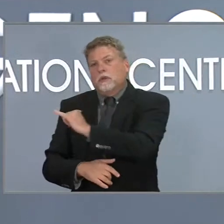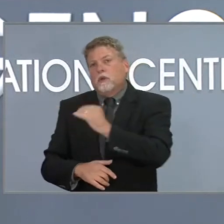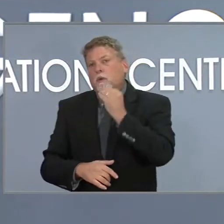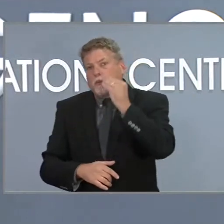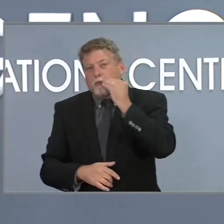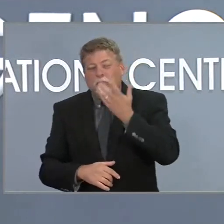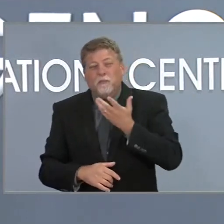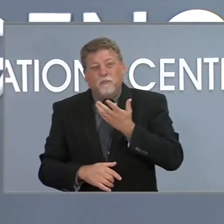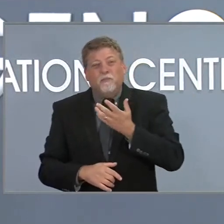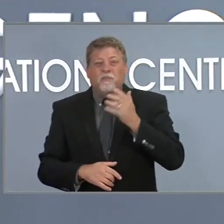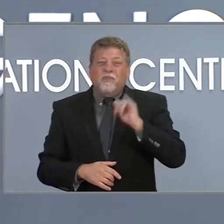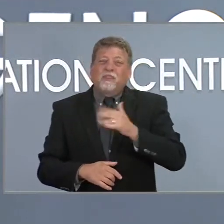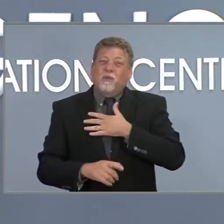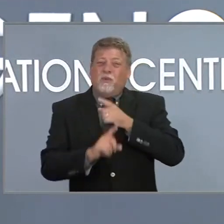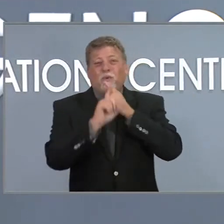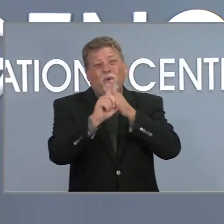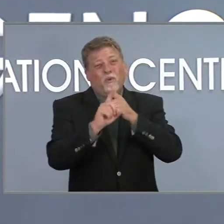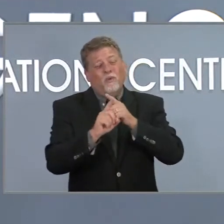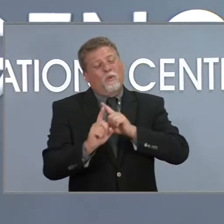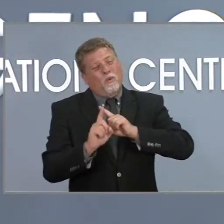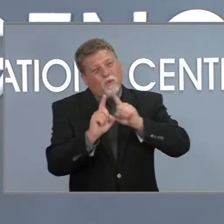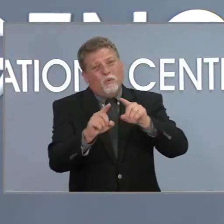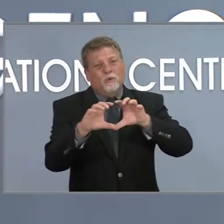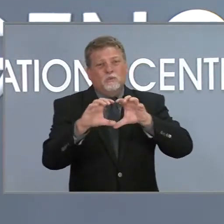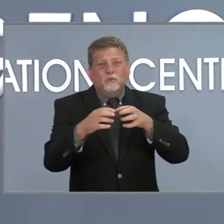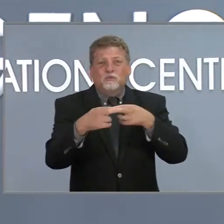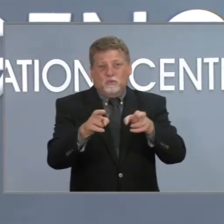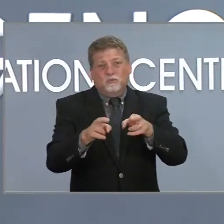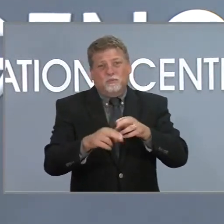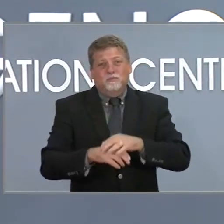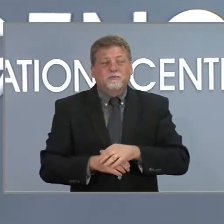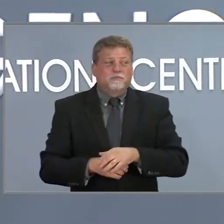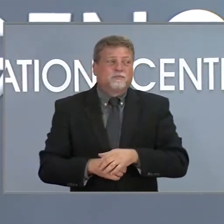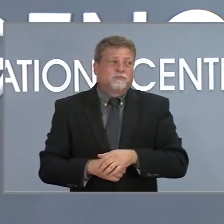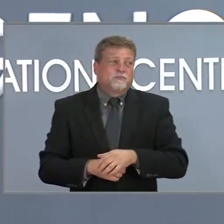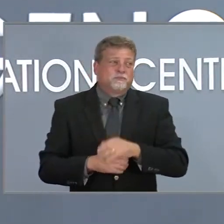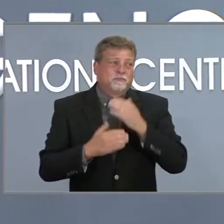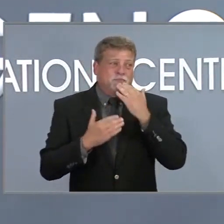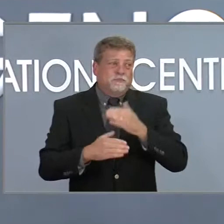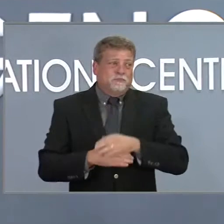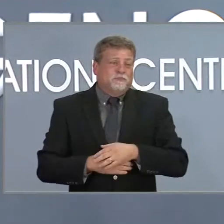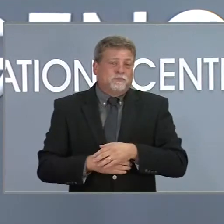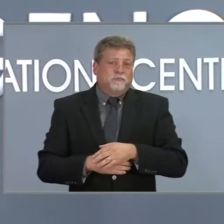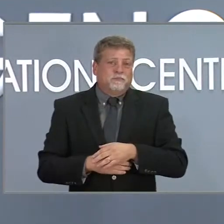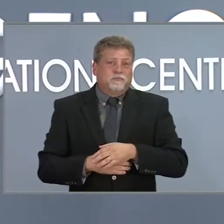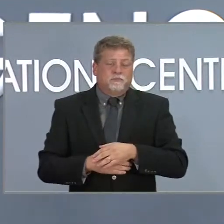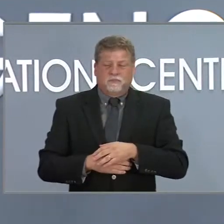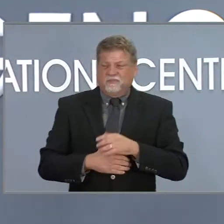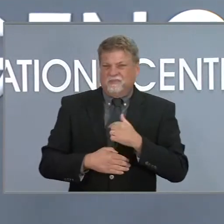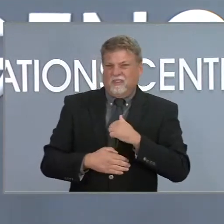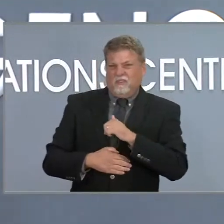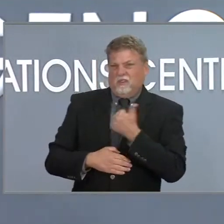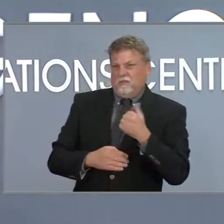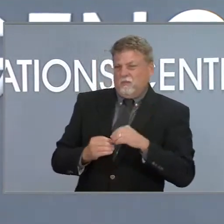of purpose. So our focus has been to keep kids in the classroom and keep them there safely. Thank you. I had a couple for Governor really